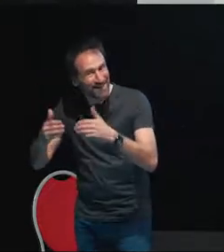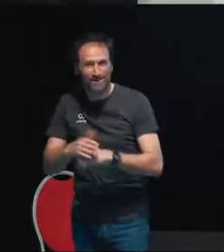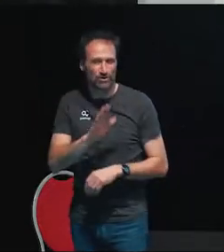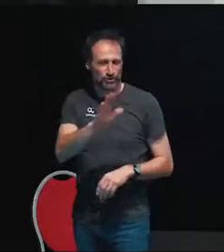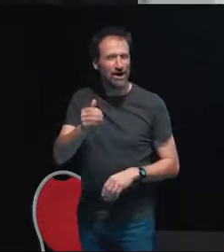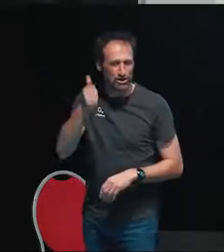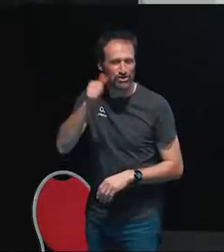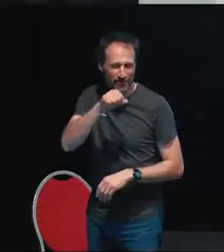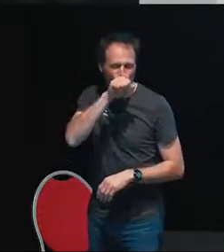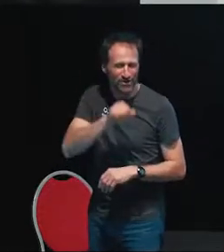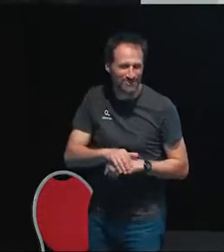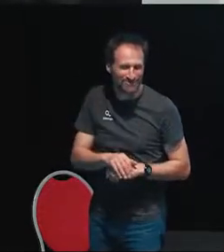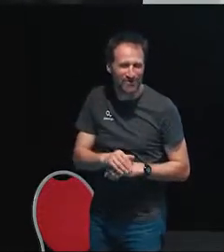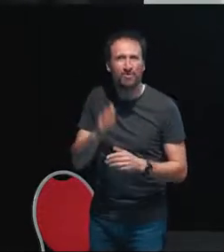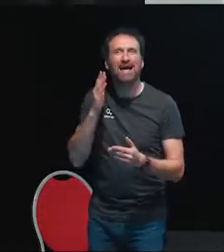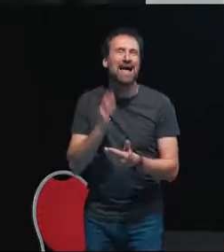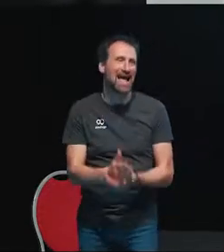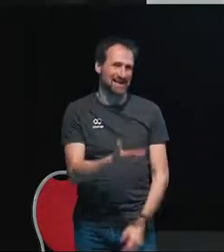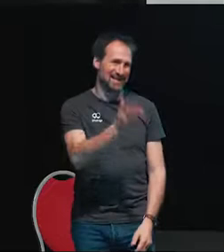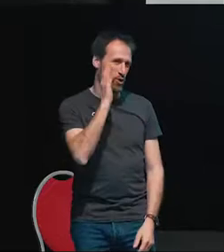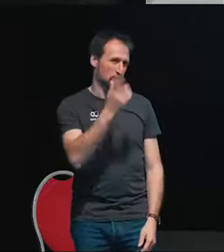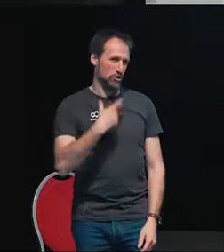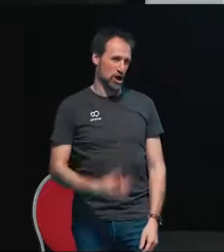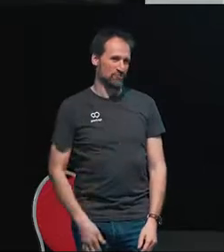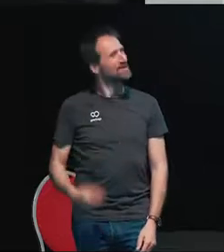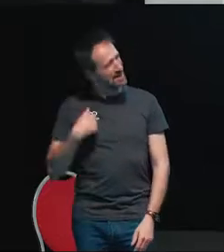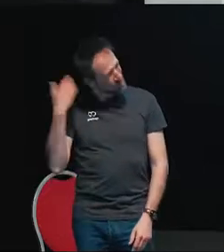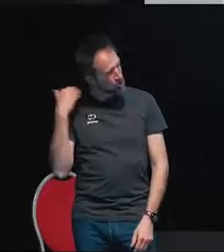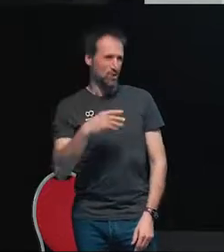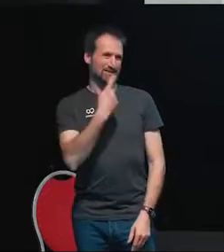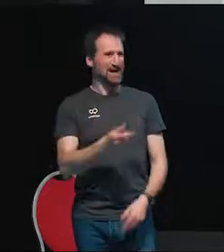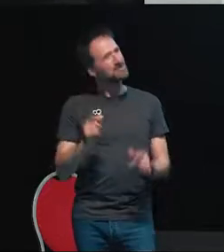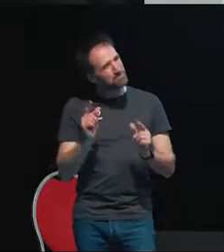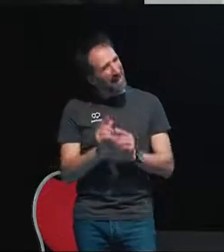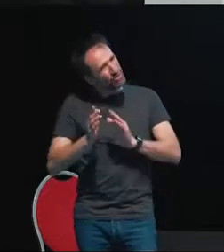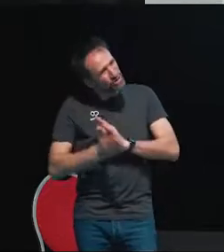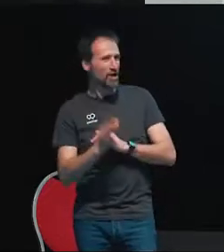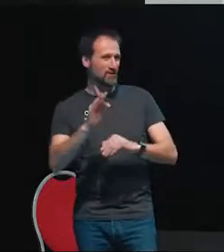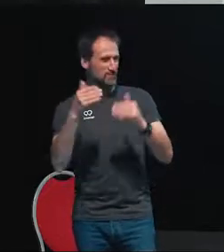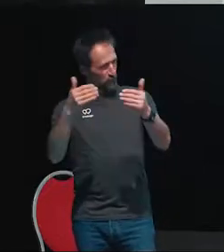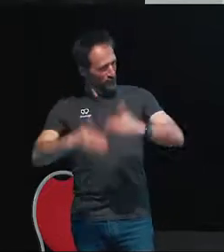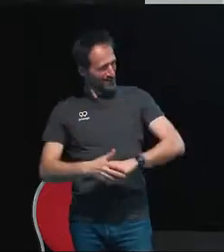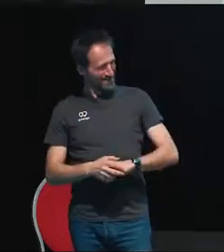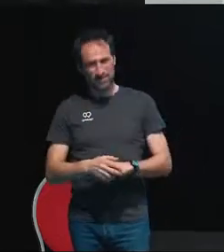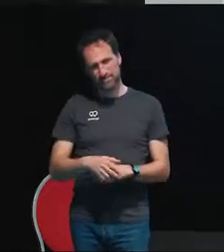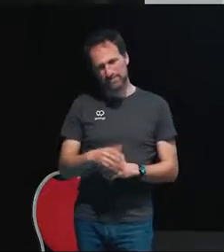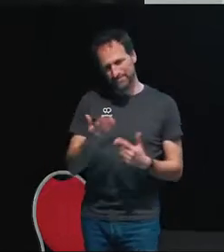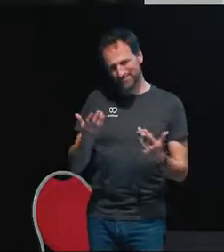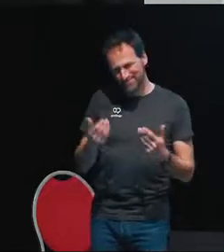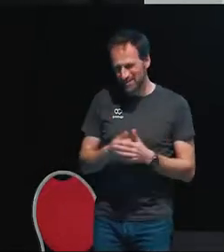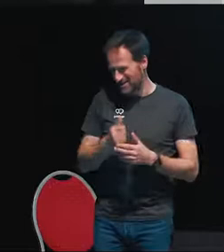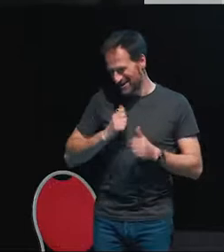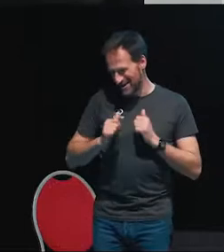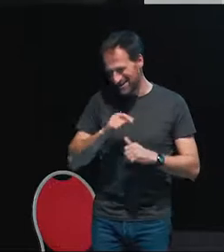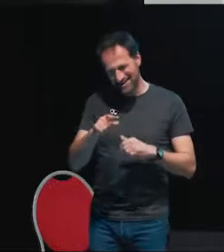because they're like finally you're listening to me and yeah it's it promises us that we can decompose the UI into blocks we can deploy